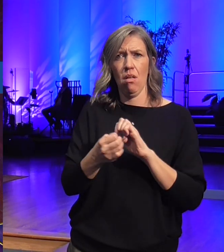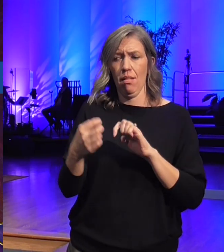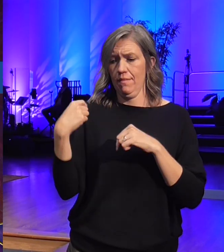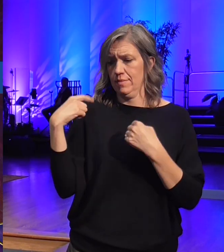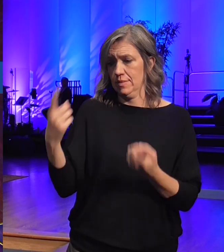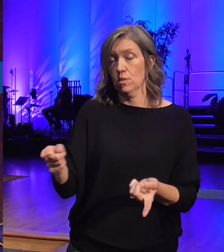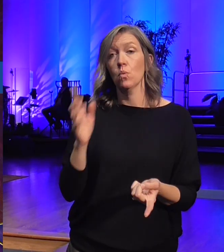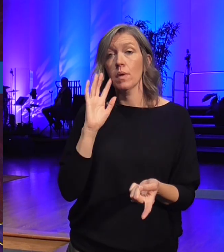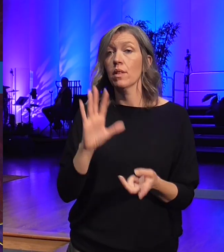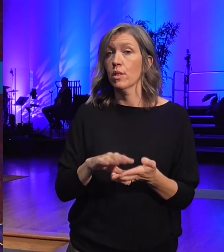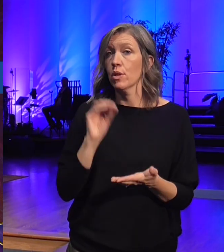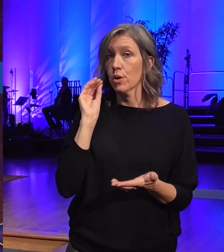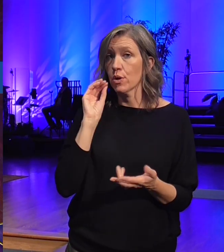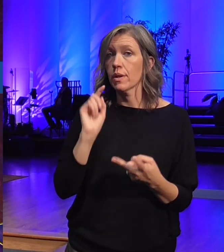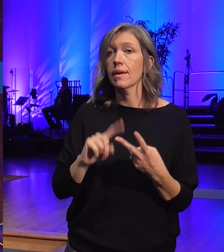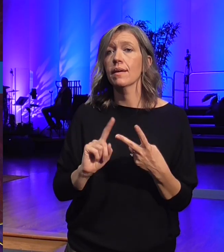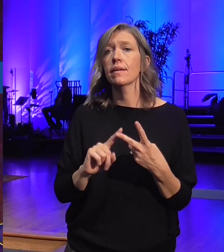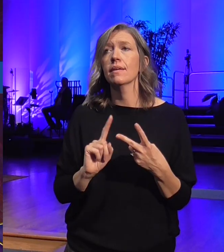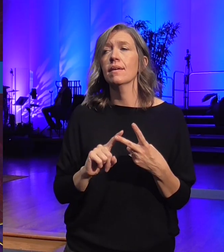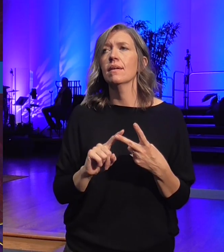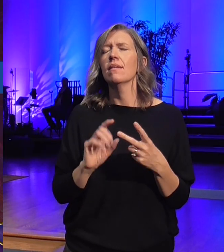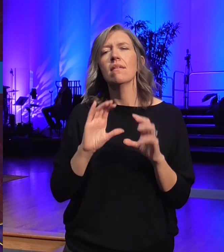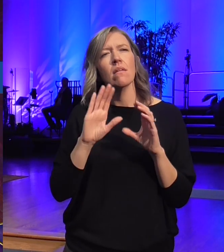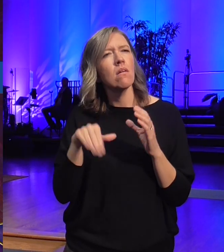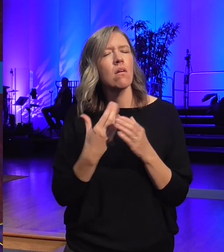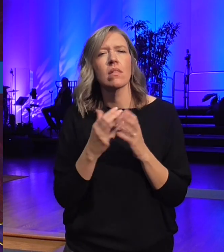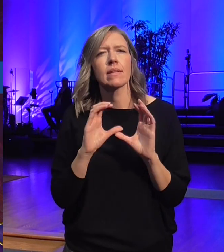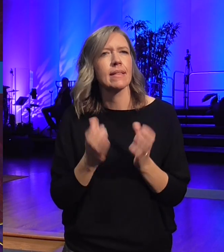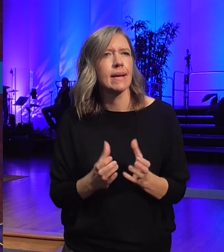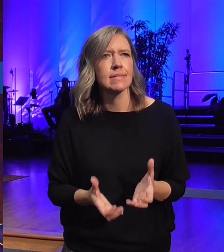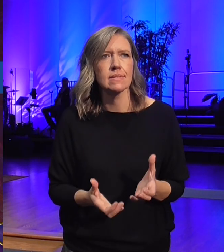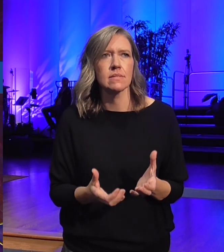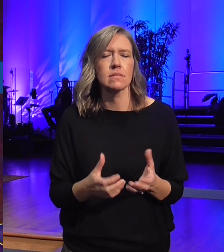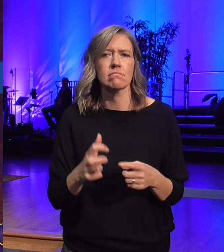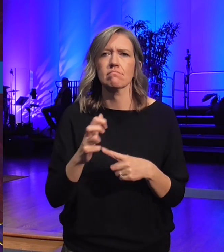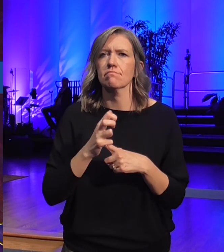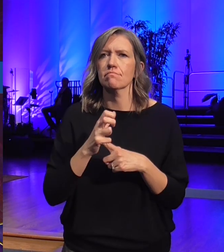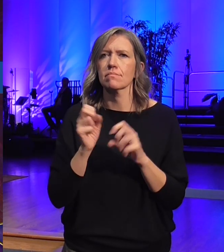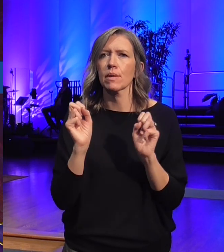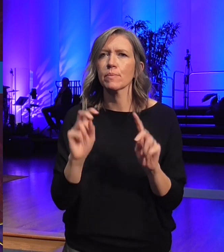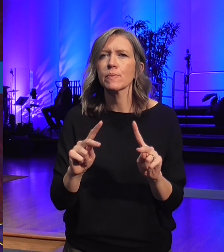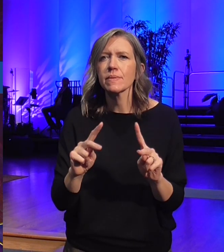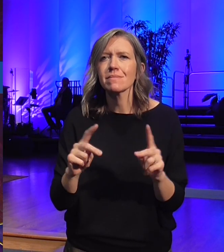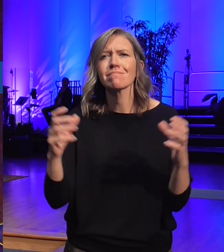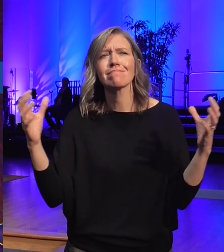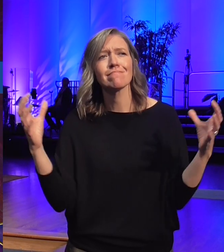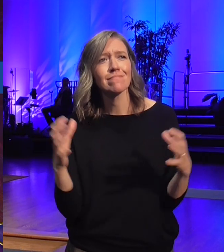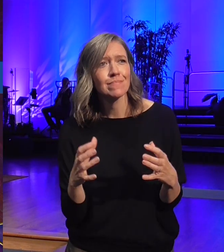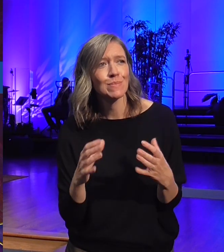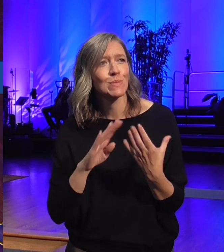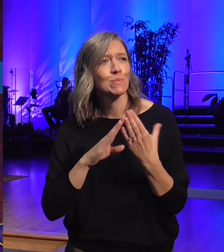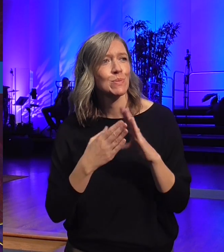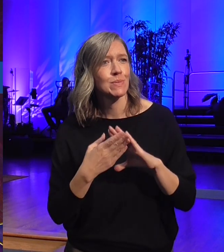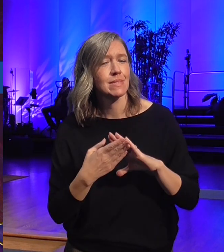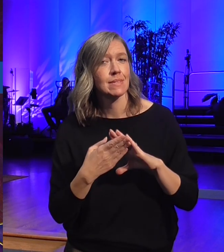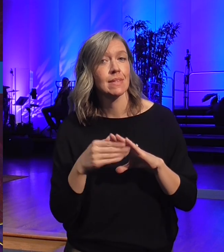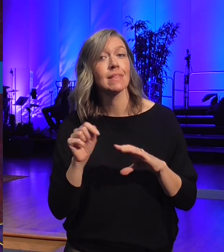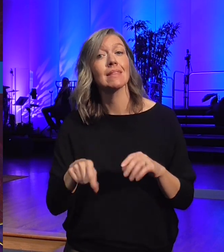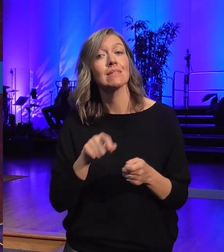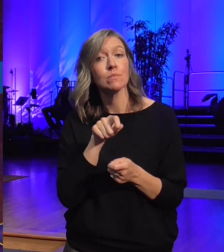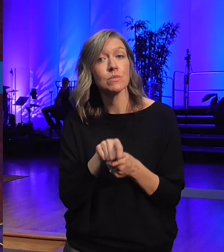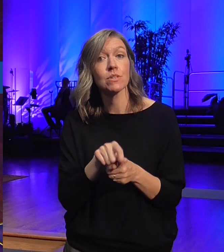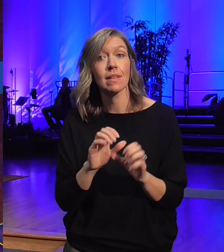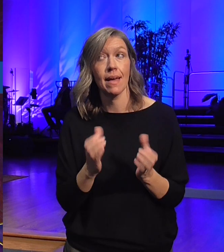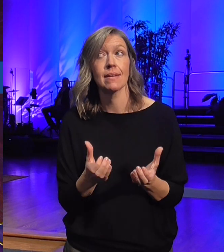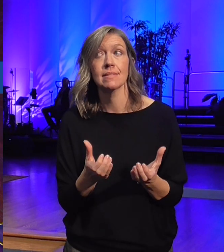learn that. But also, it's just all of our classes are such great opportunities to get together in community. This